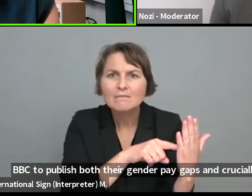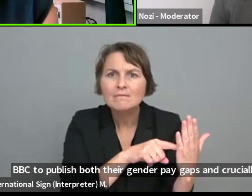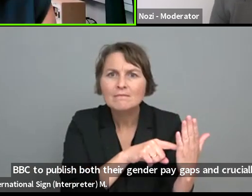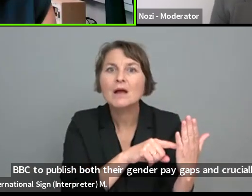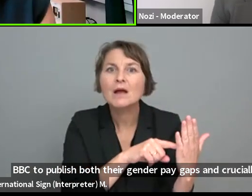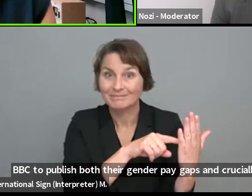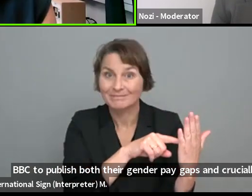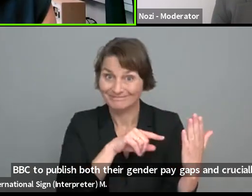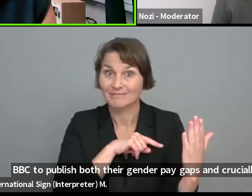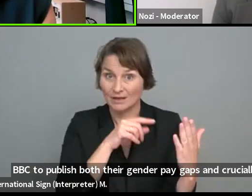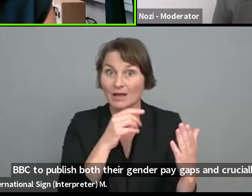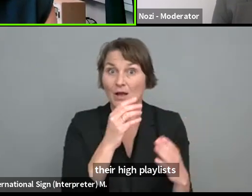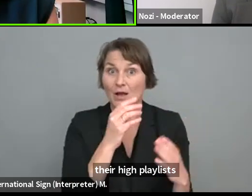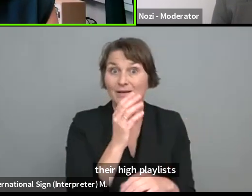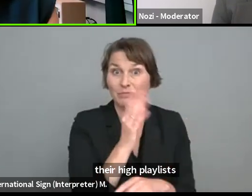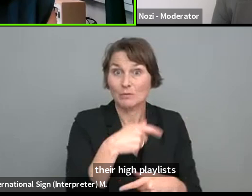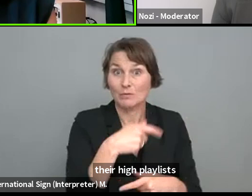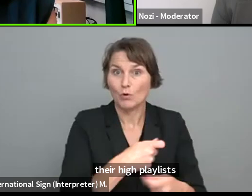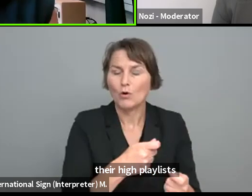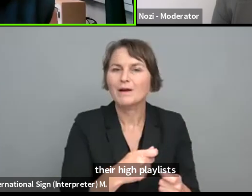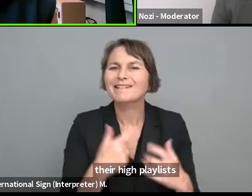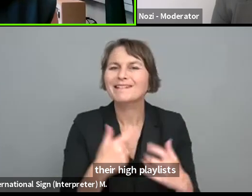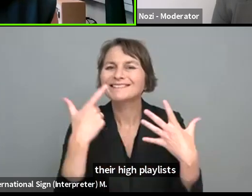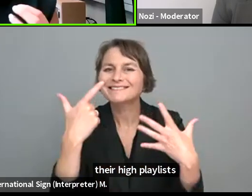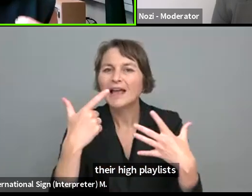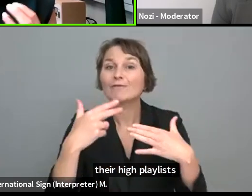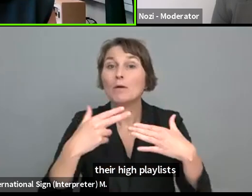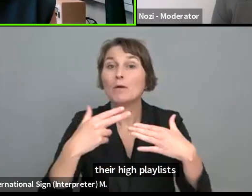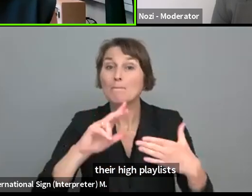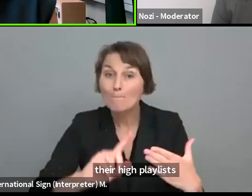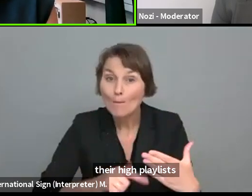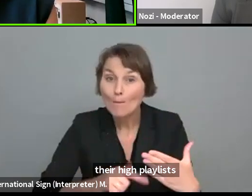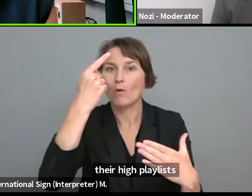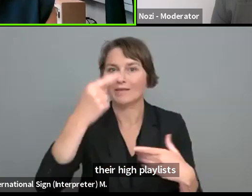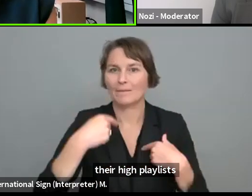earning 7 times as much as me, I worked out. And I just